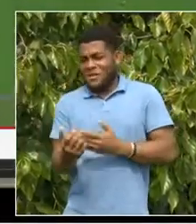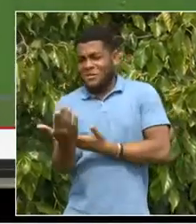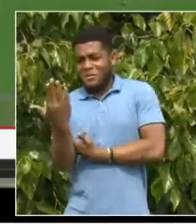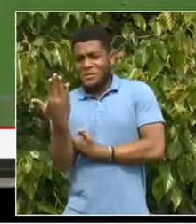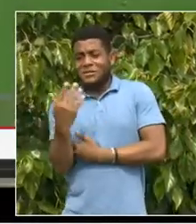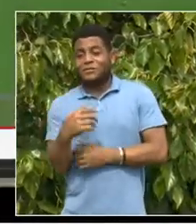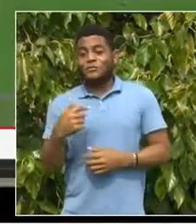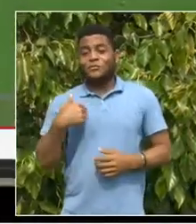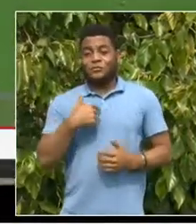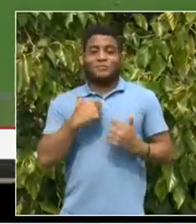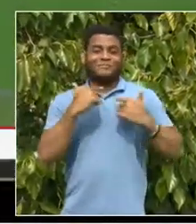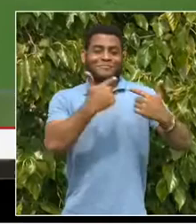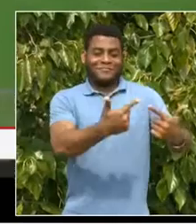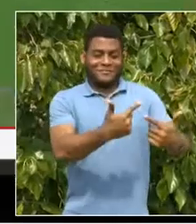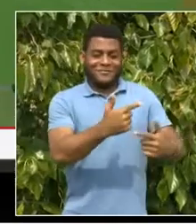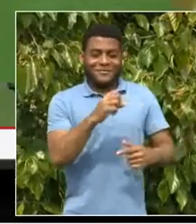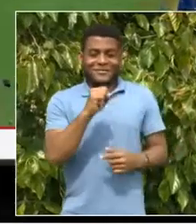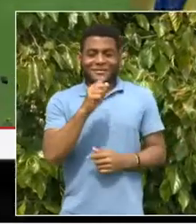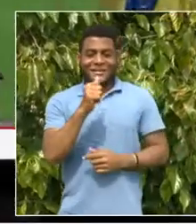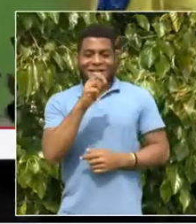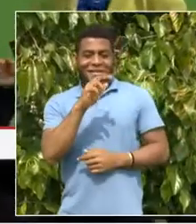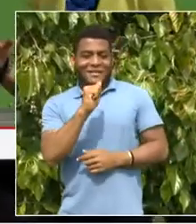Beckett.